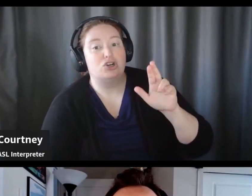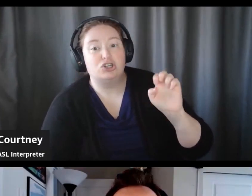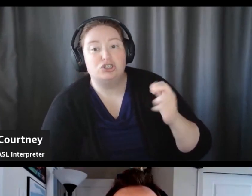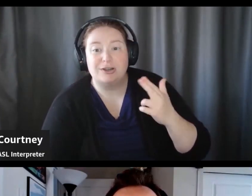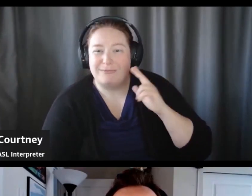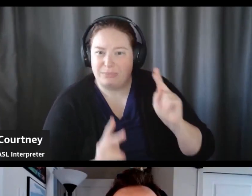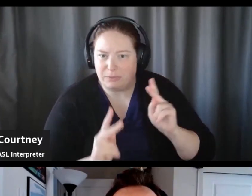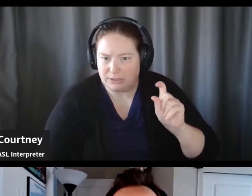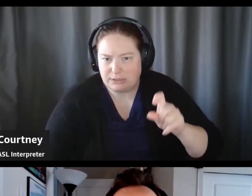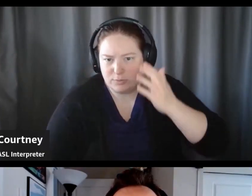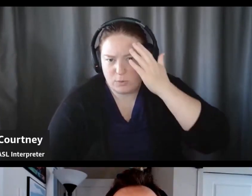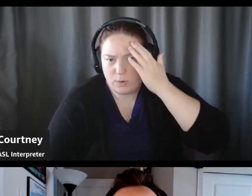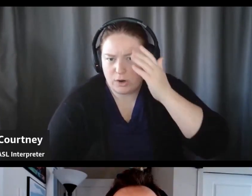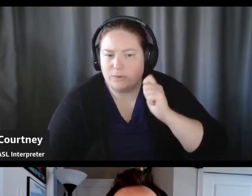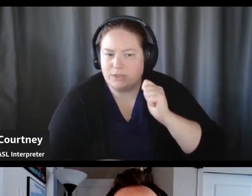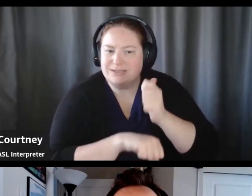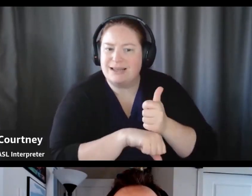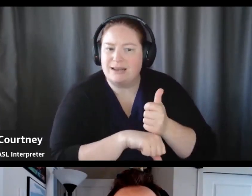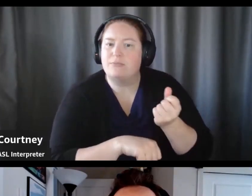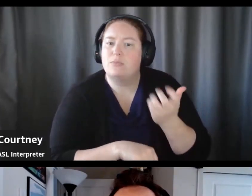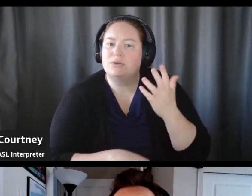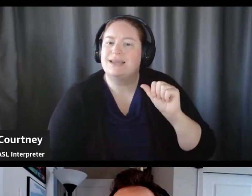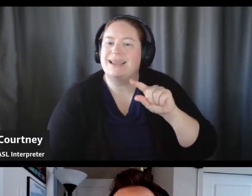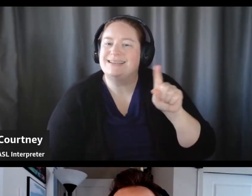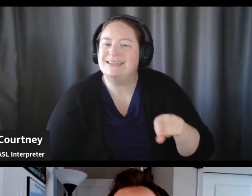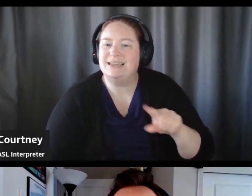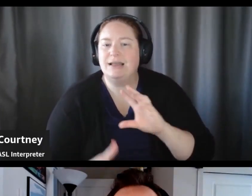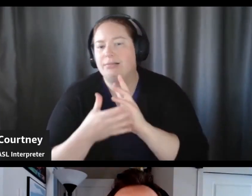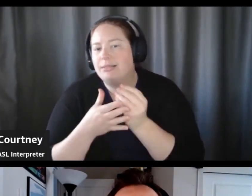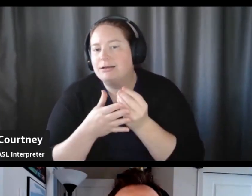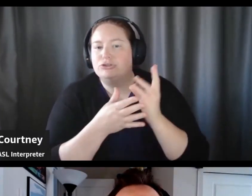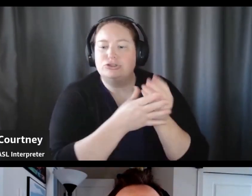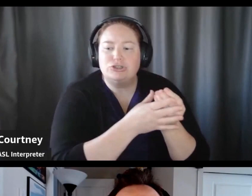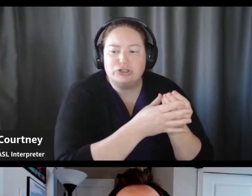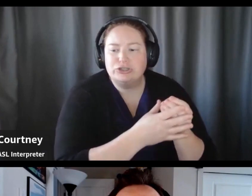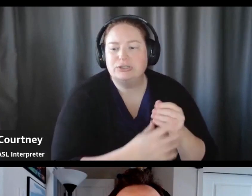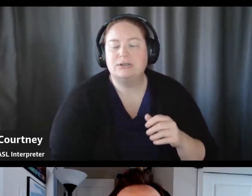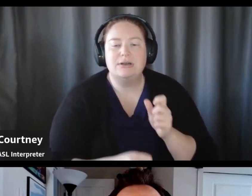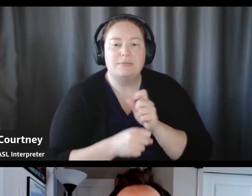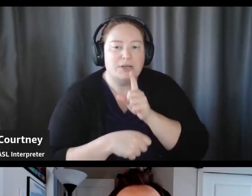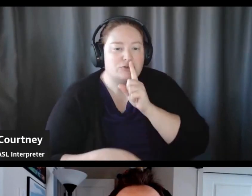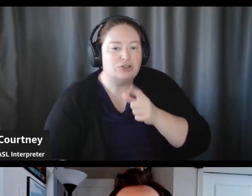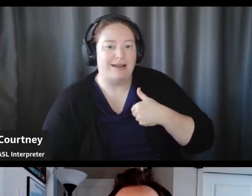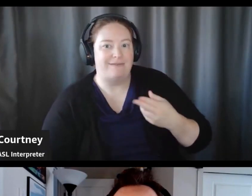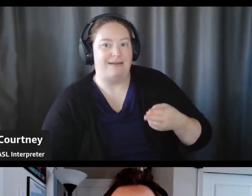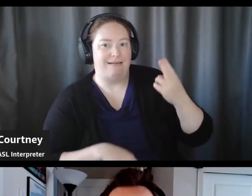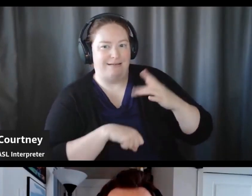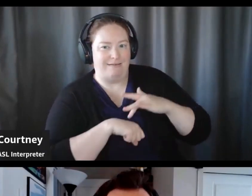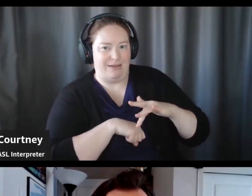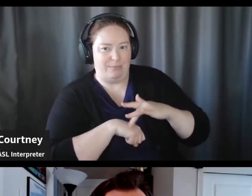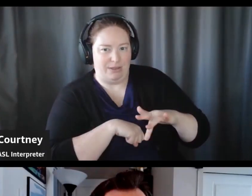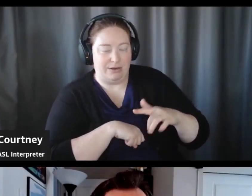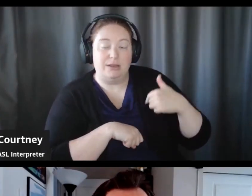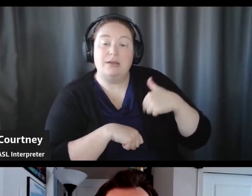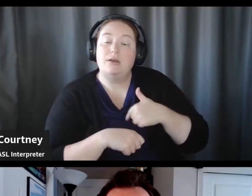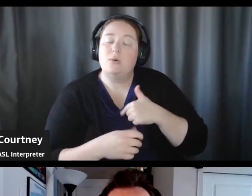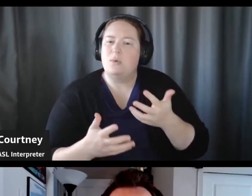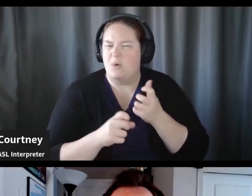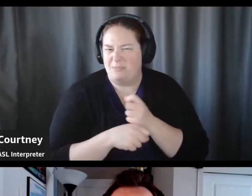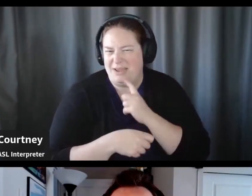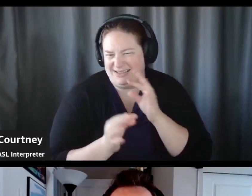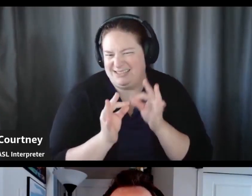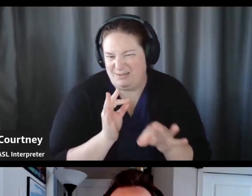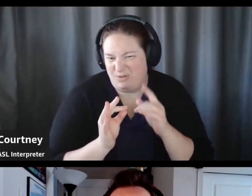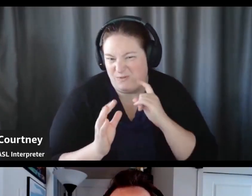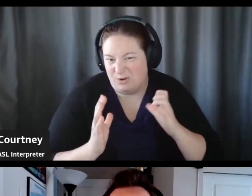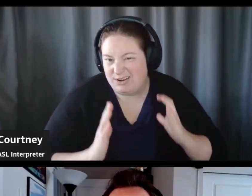up these multi-AZ with multi-AZ clusters and ensure that they get this high availability. We wanted to make it very simple for customers, right?